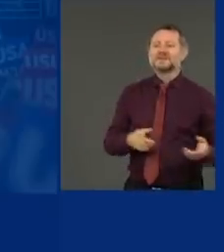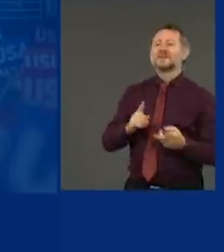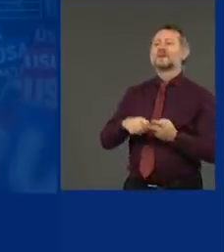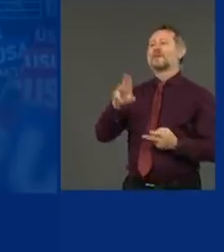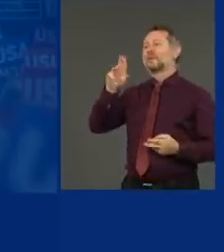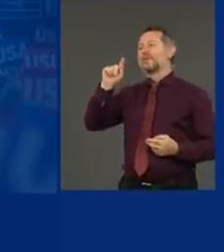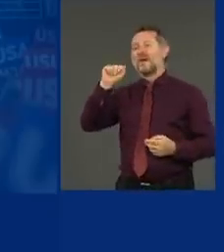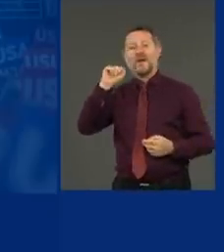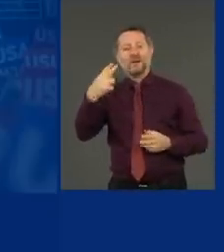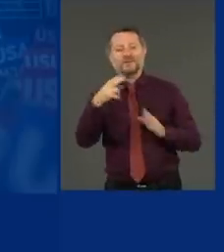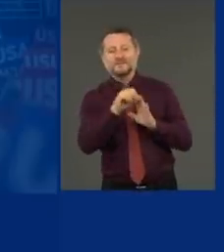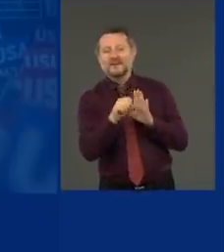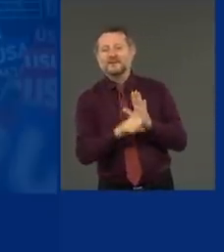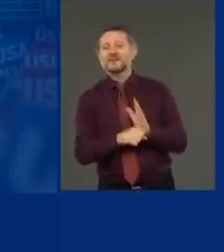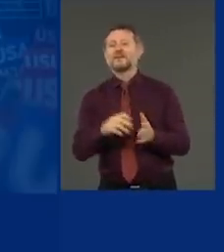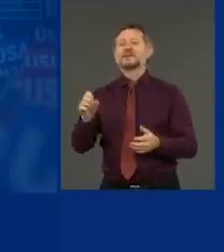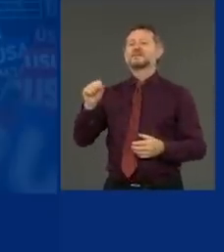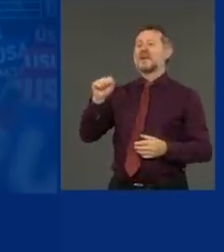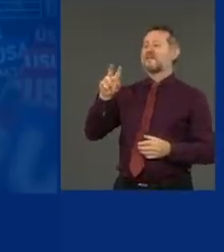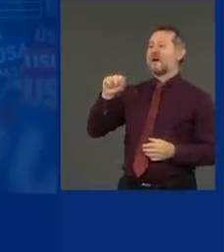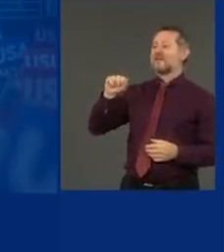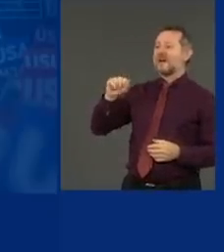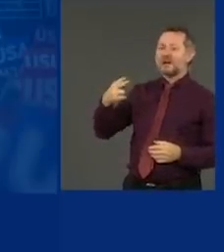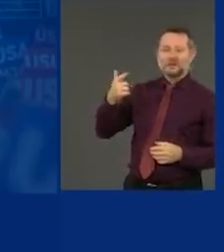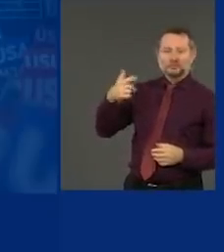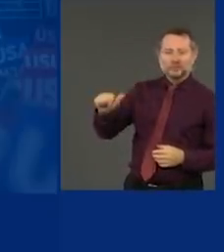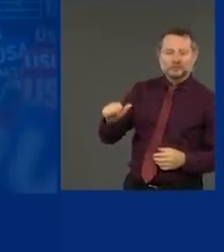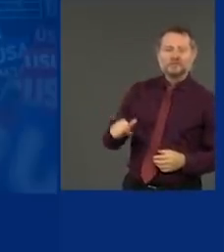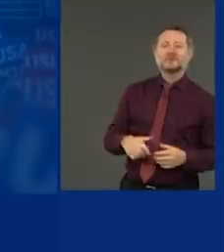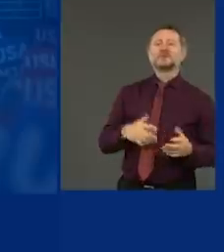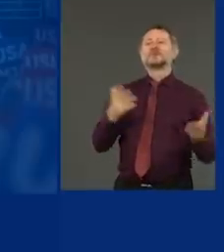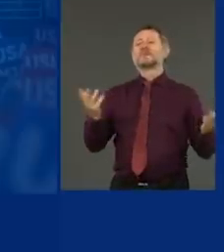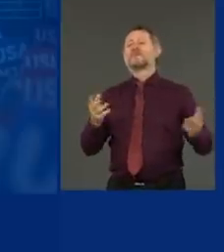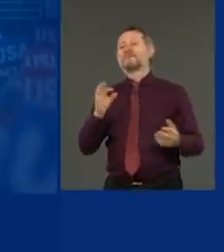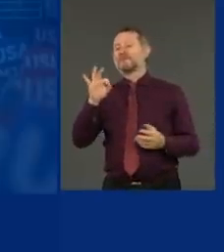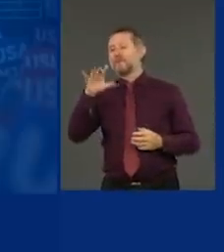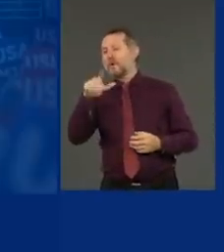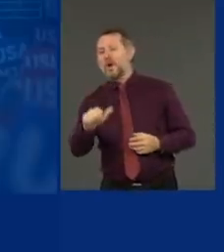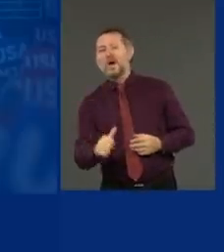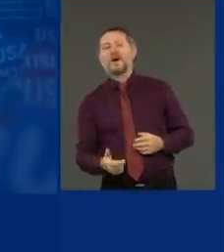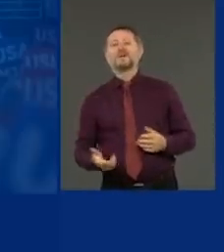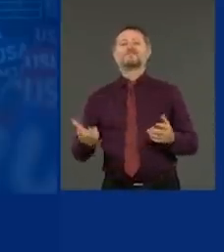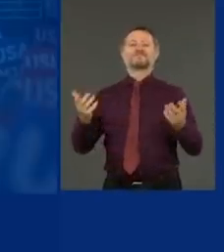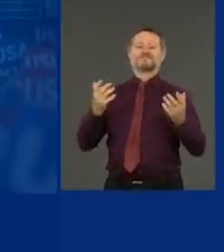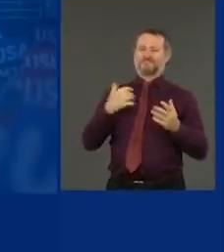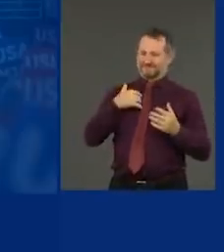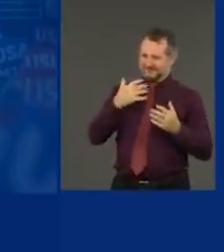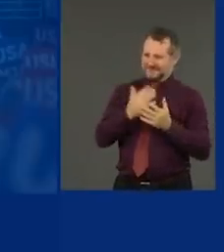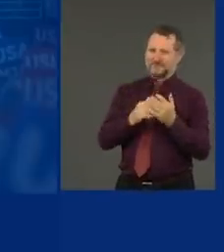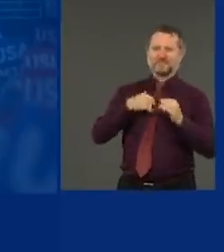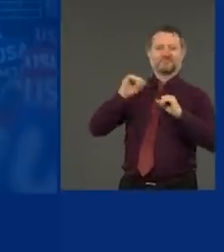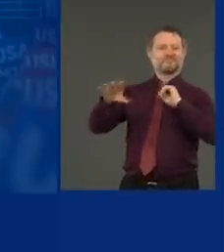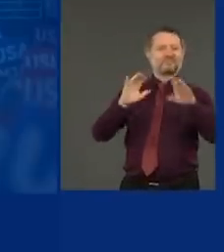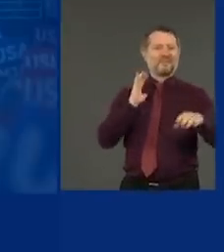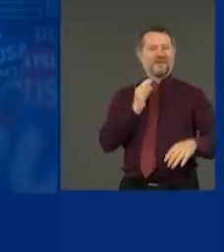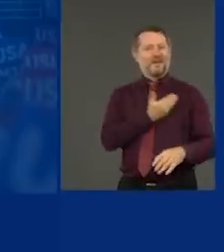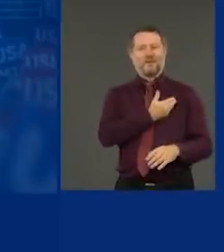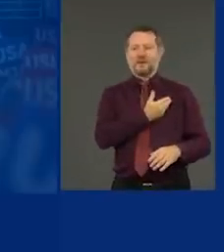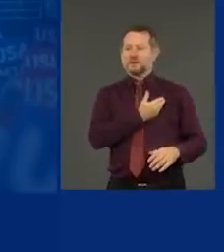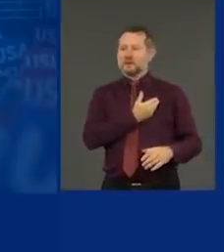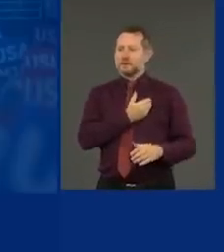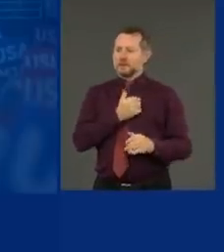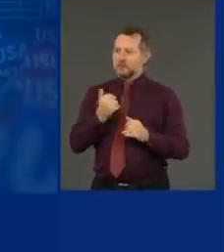to Florida. It's our way of saying thank you for being there